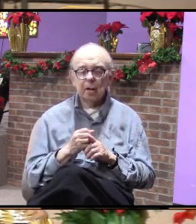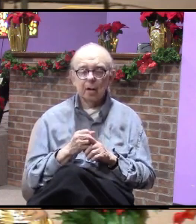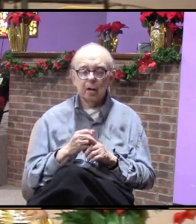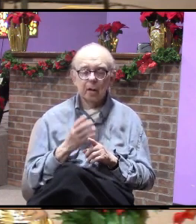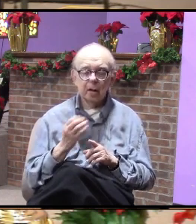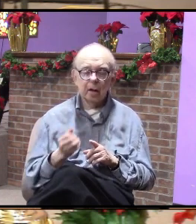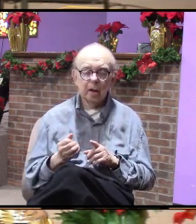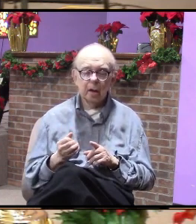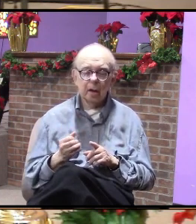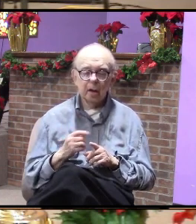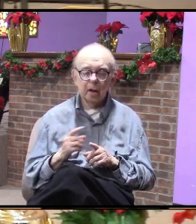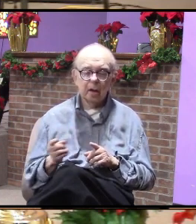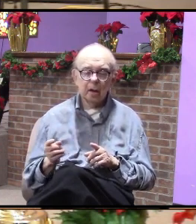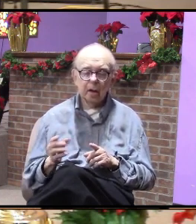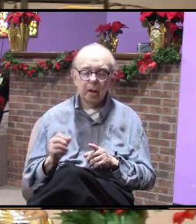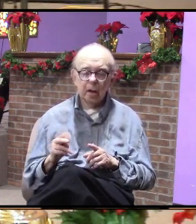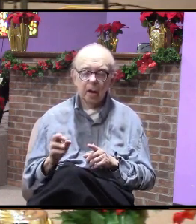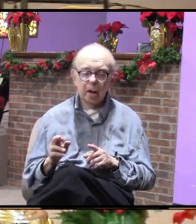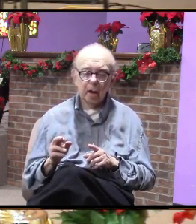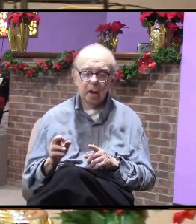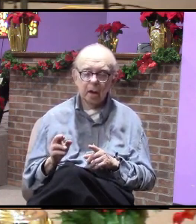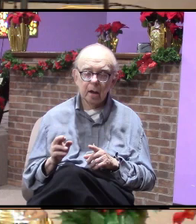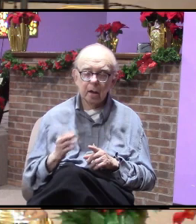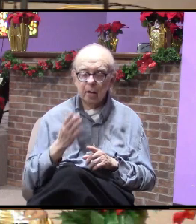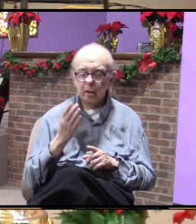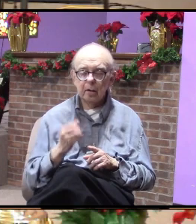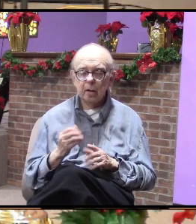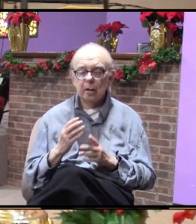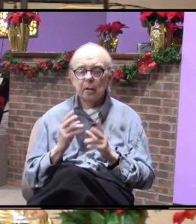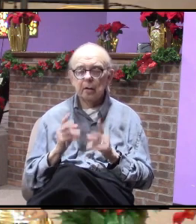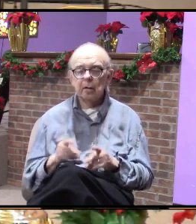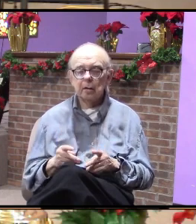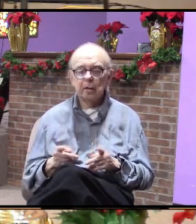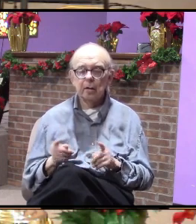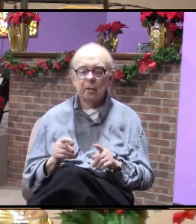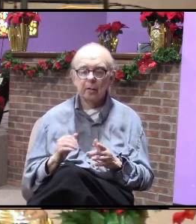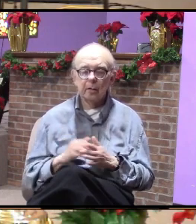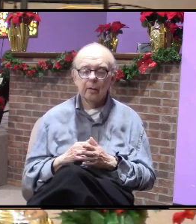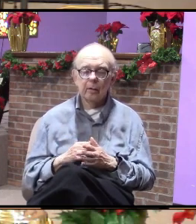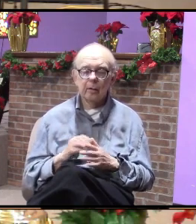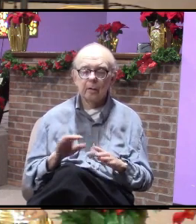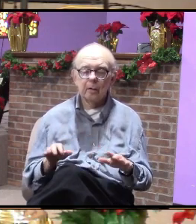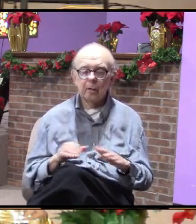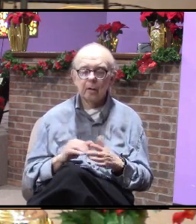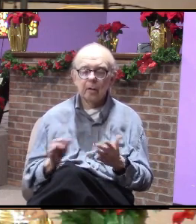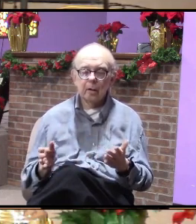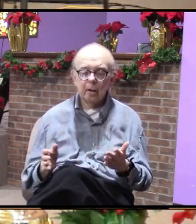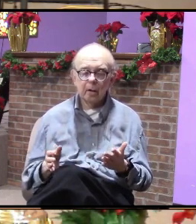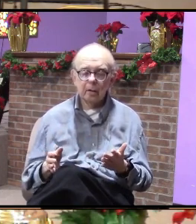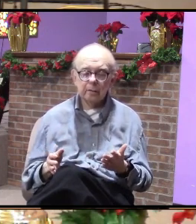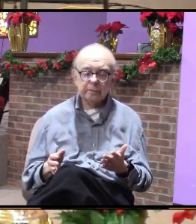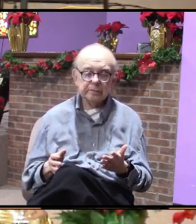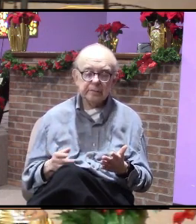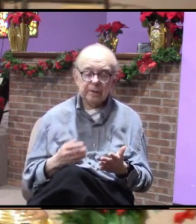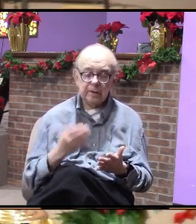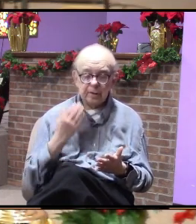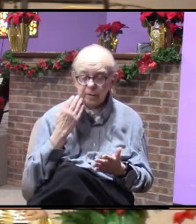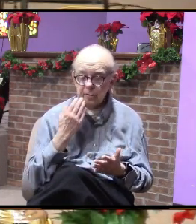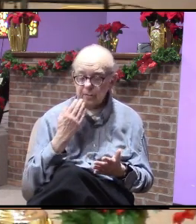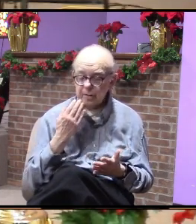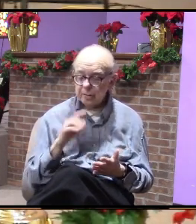just because they were in the car or in the presence of someone when that person was doing something that you didn't know that they were going to